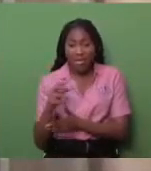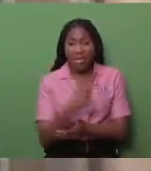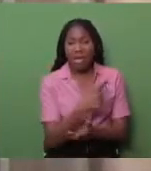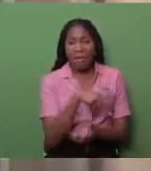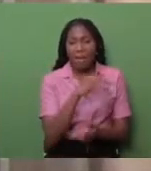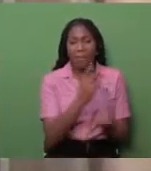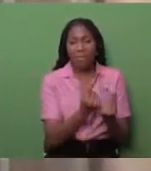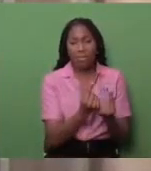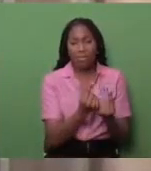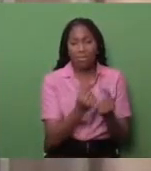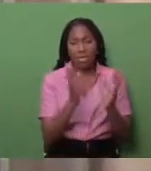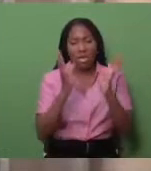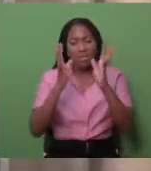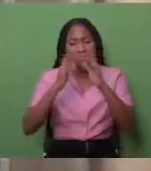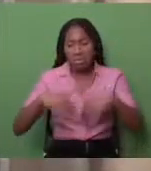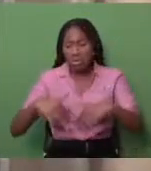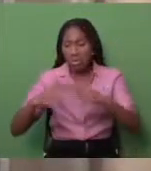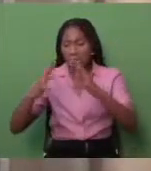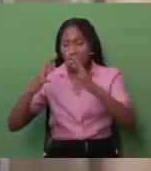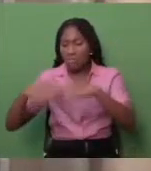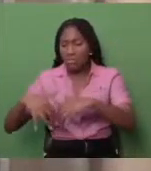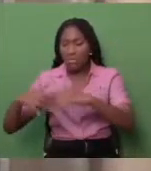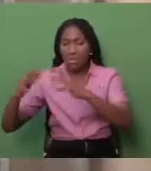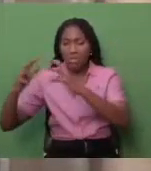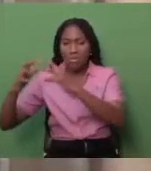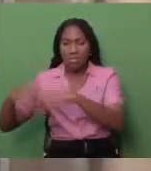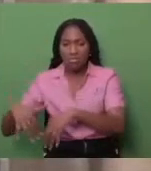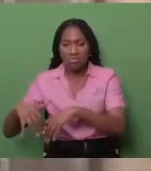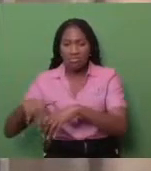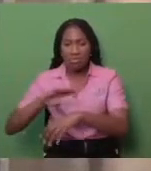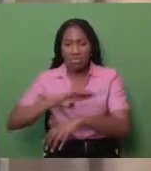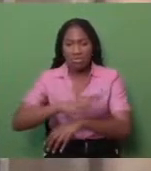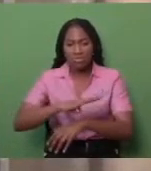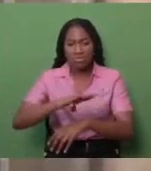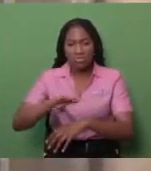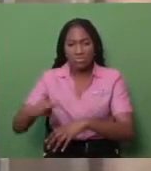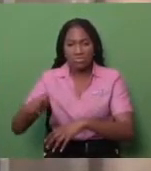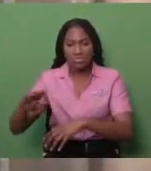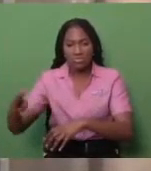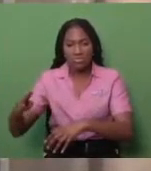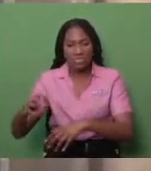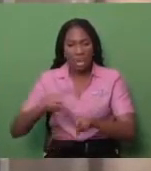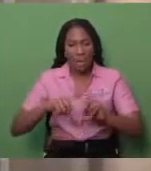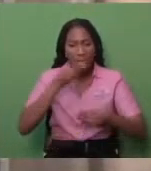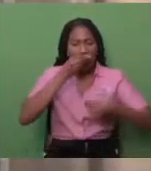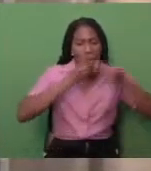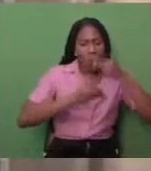institutions which are now claiming they want to protect and serve.